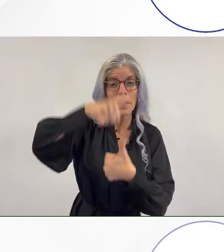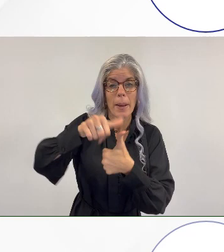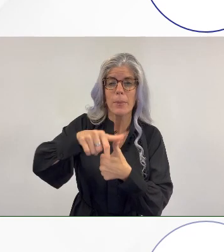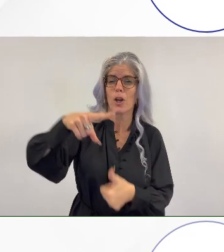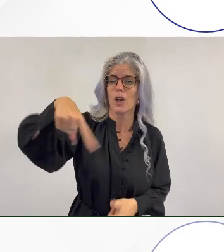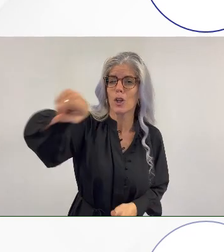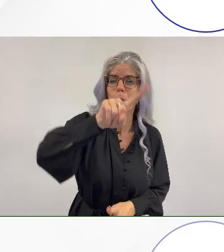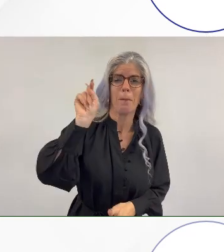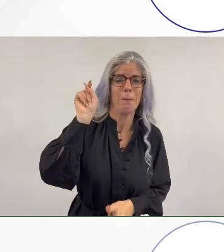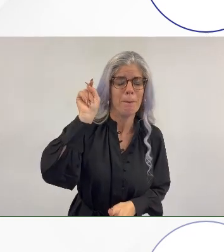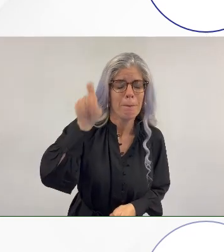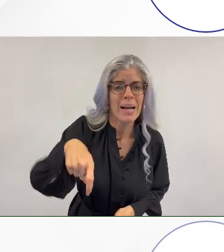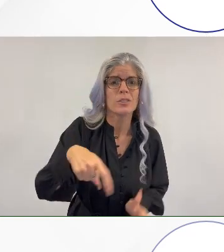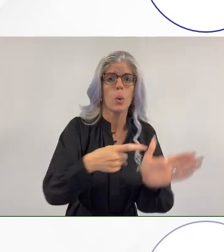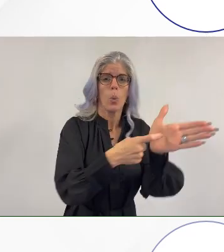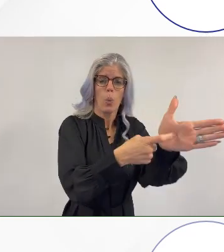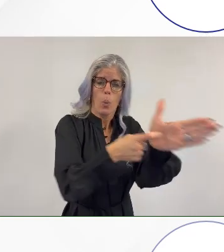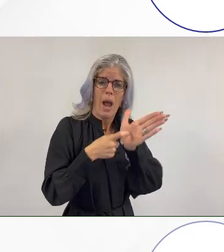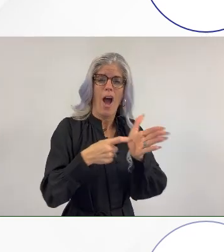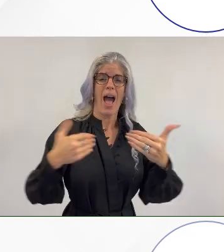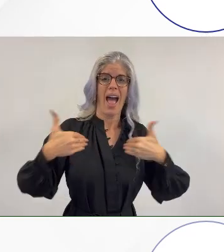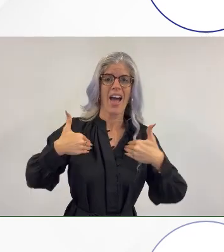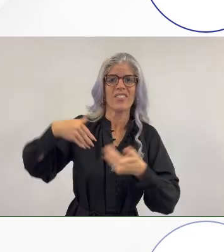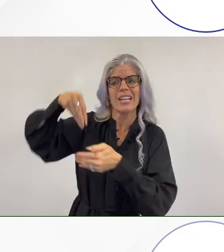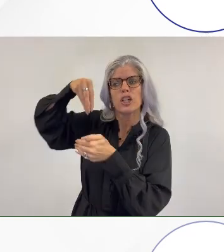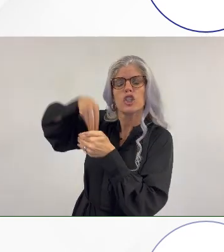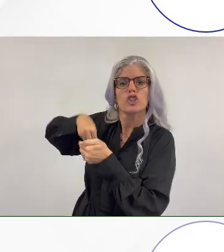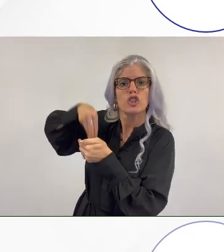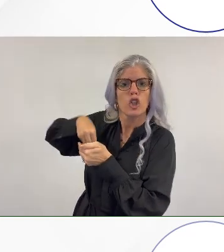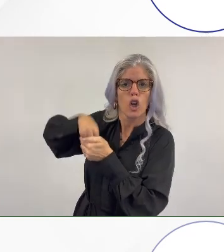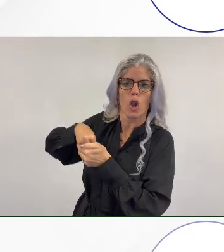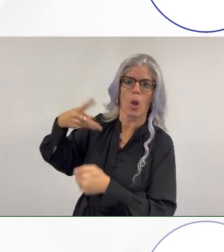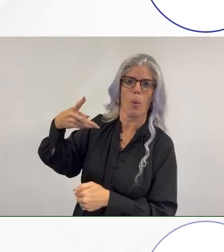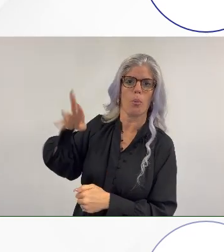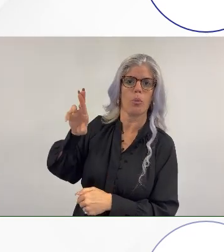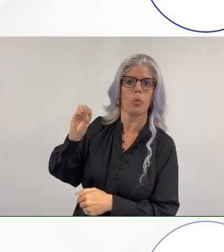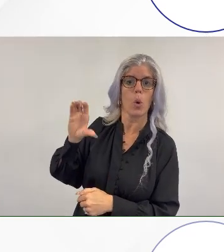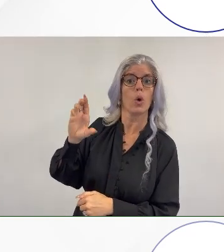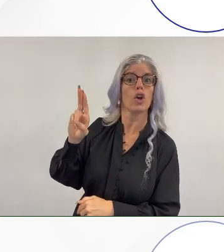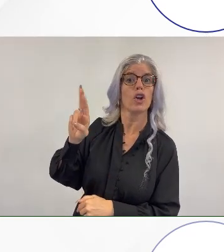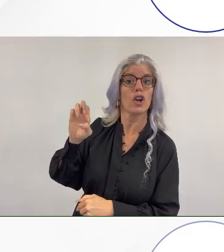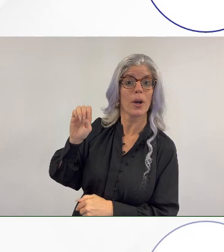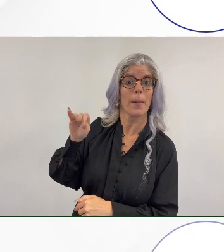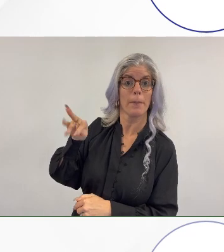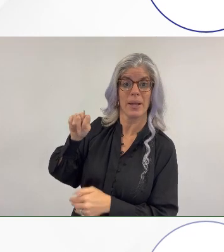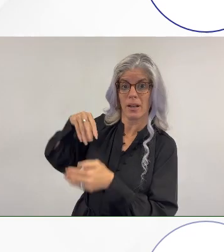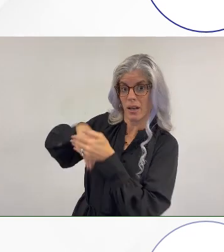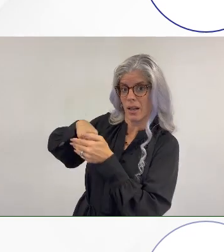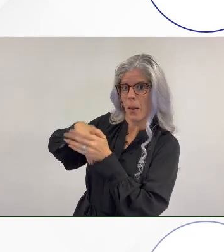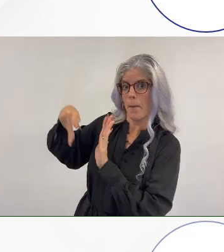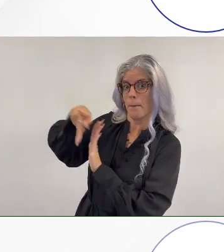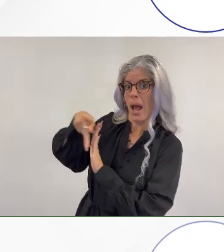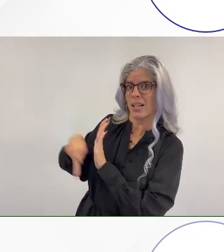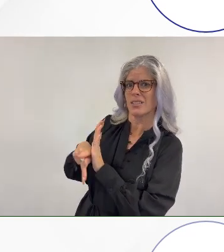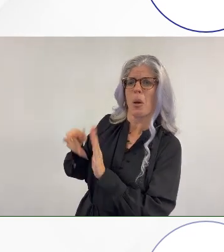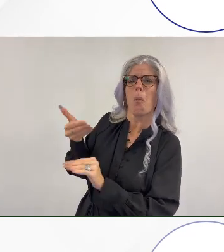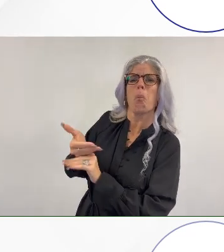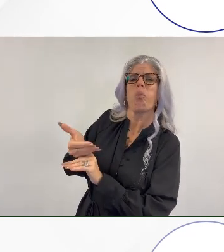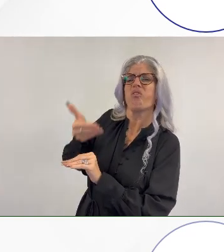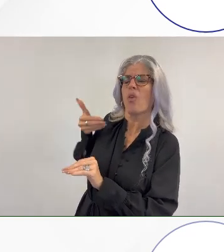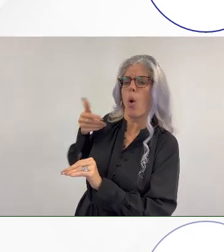number 4, please consider attending procurement trainings offered by FEMA. A schedule of virtual trainings being offered right now is available